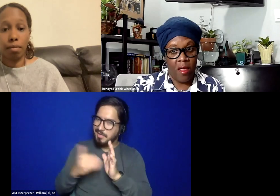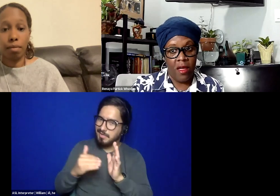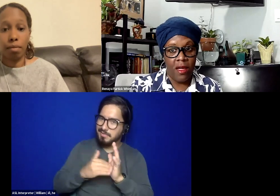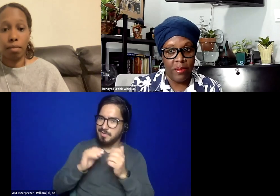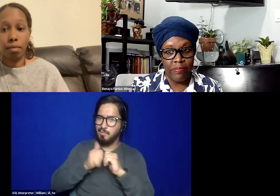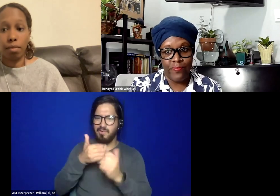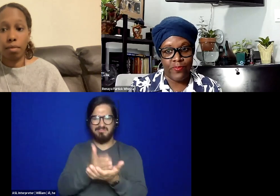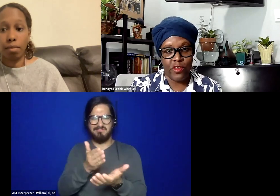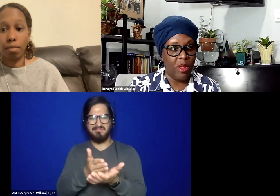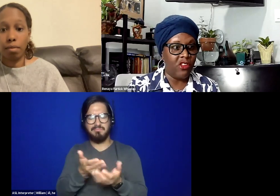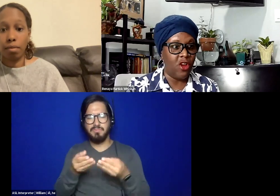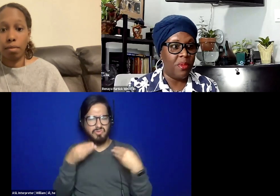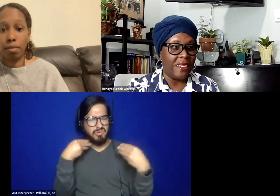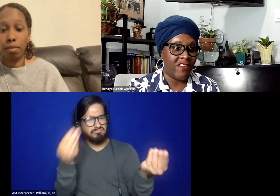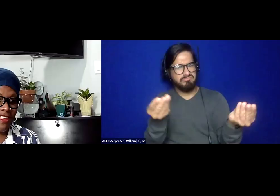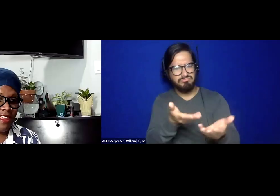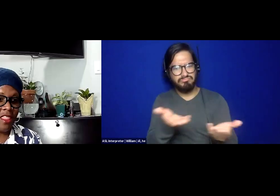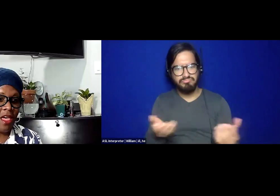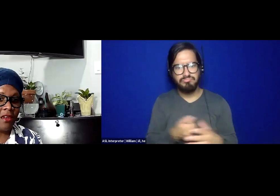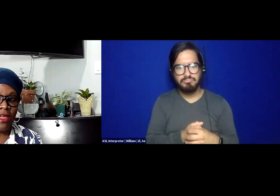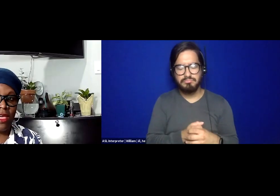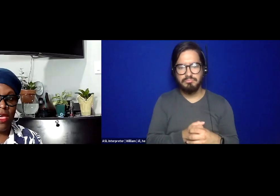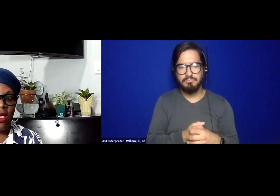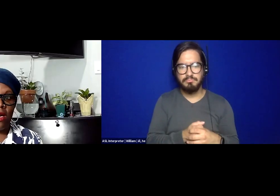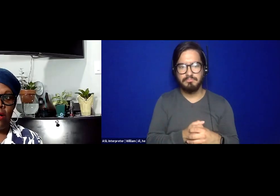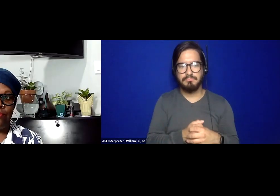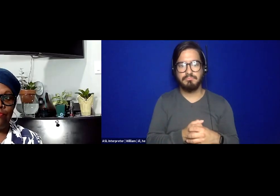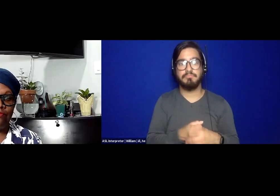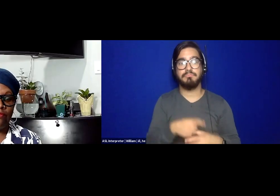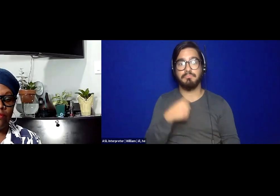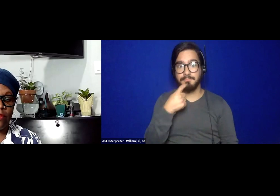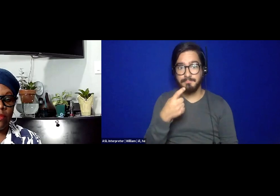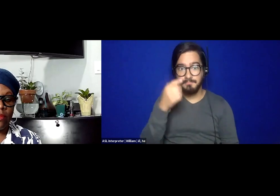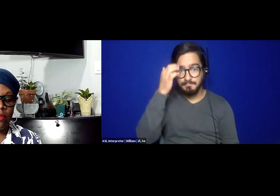Well, um, so let me start by saying that, um,